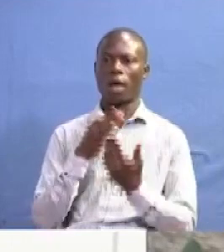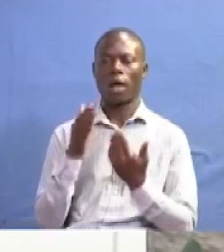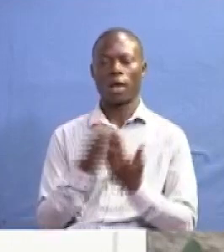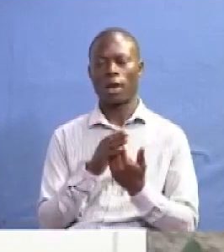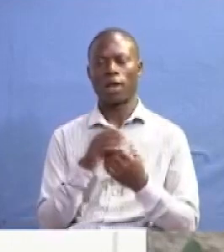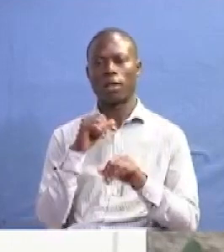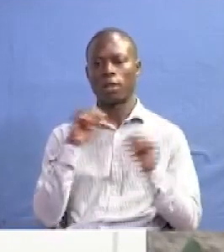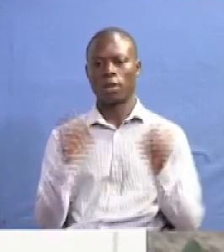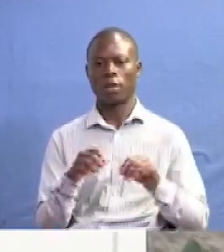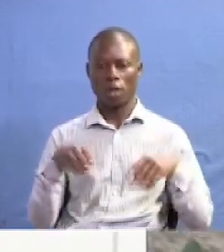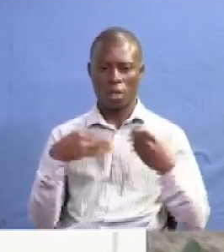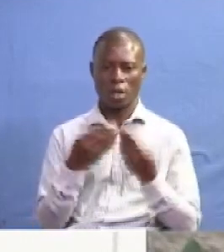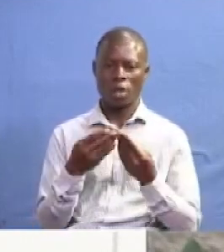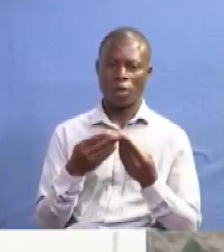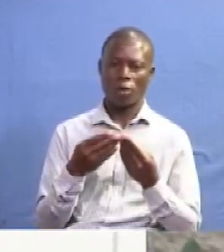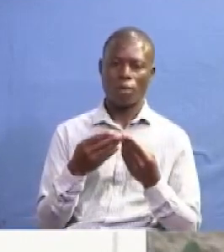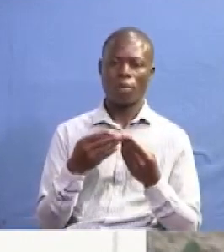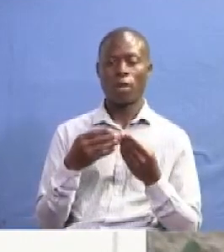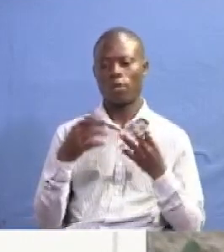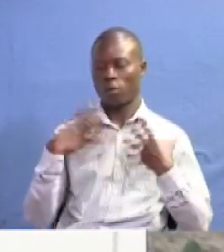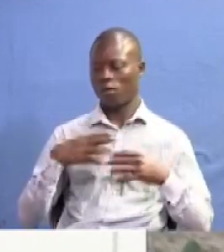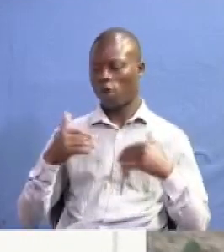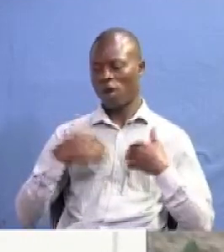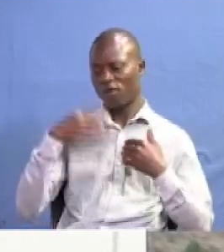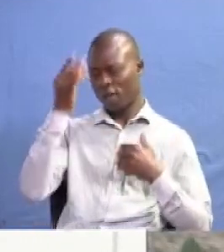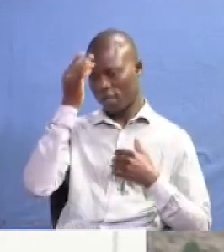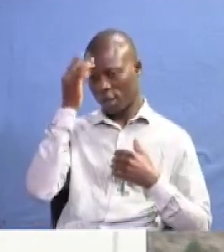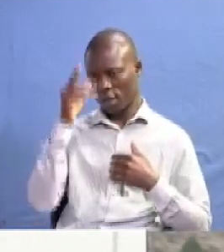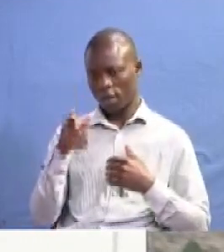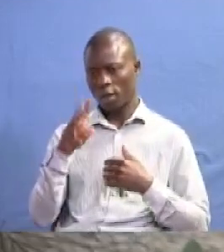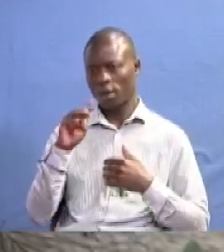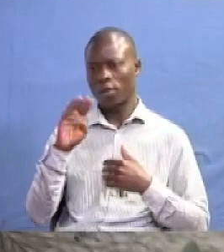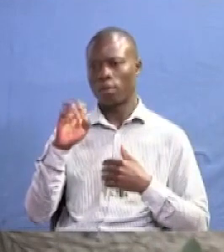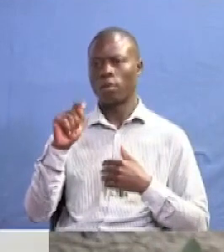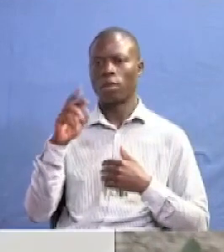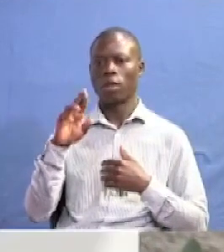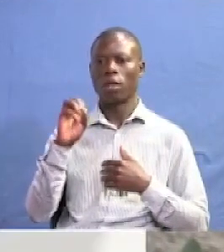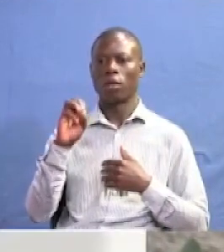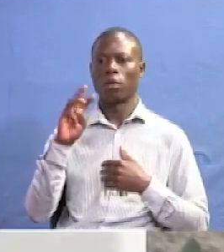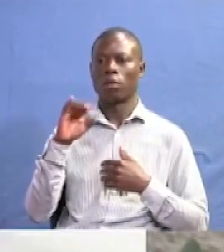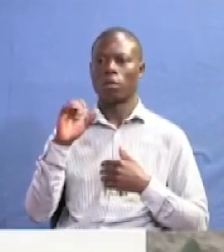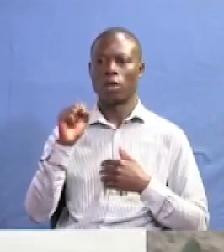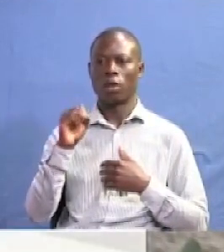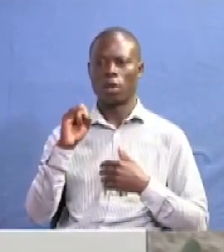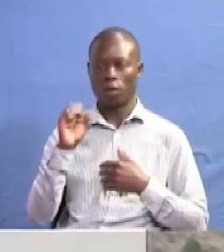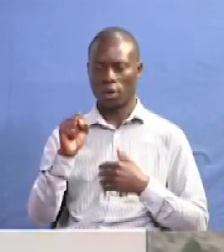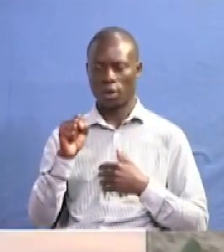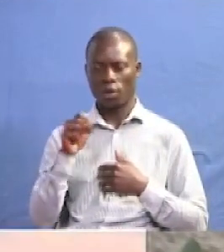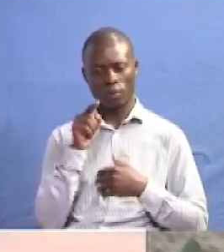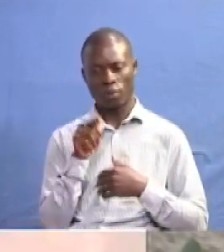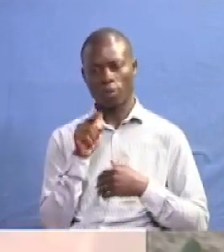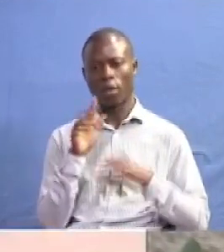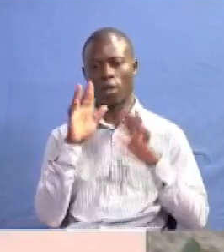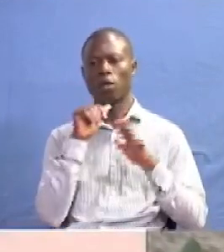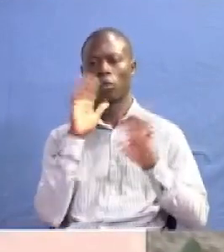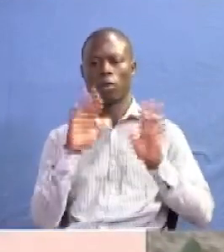needs to give endometriosis a lot more importance, because it's one